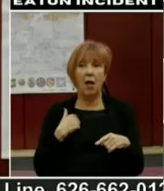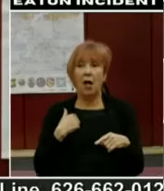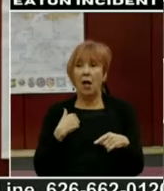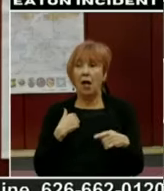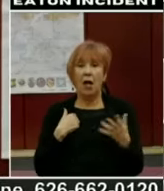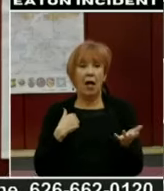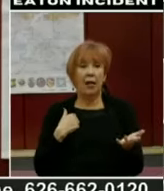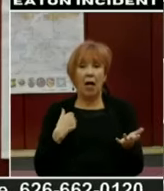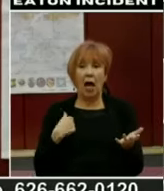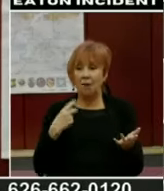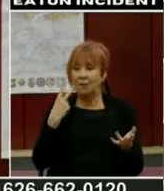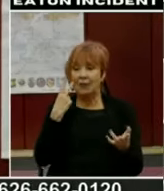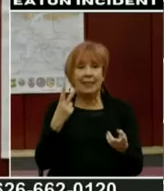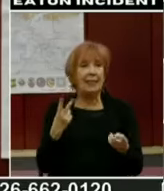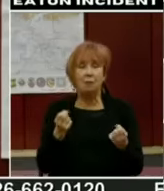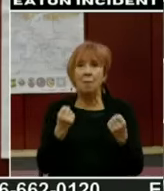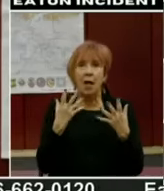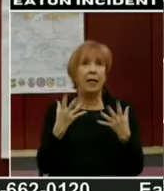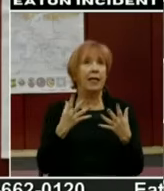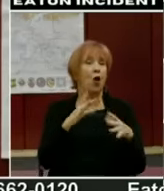from the earthquakes to the other fires.